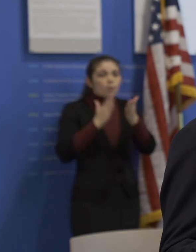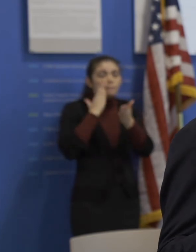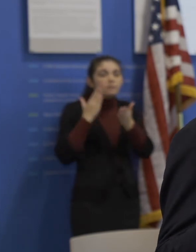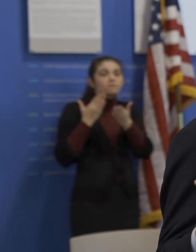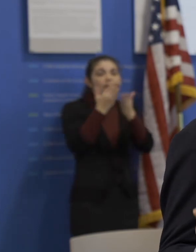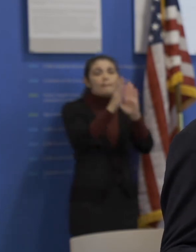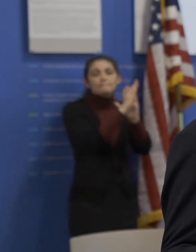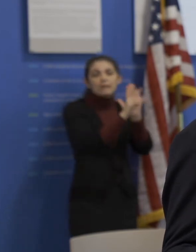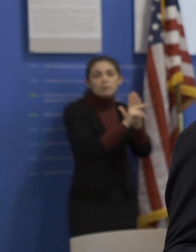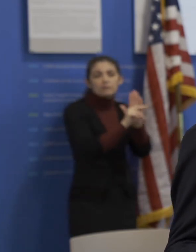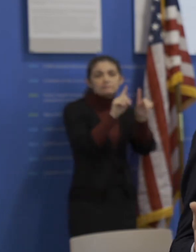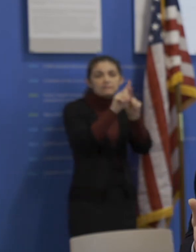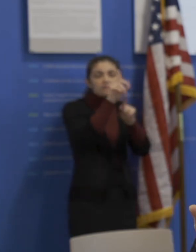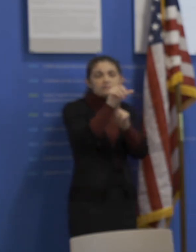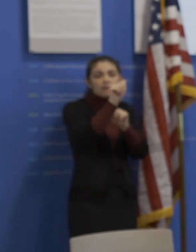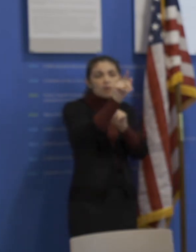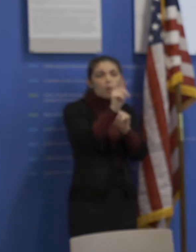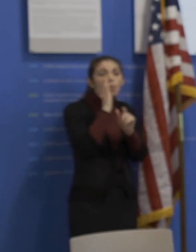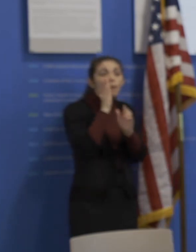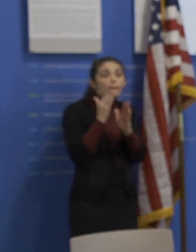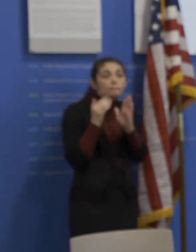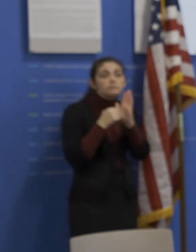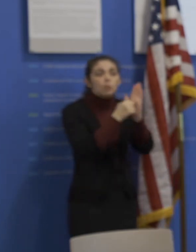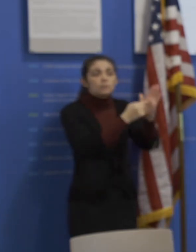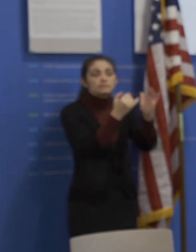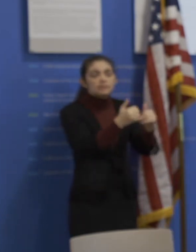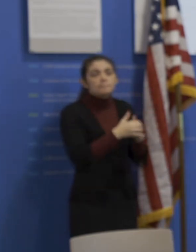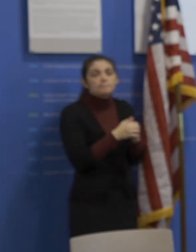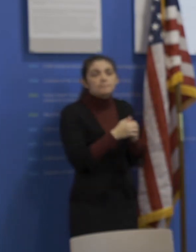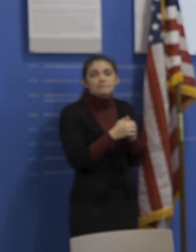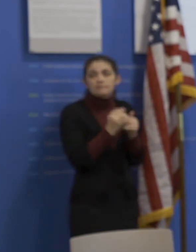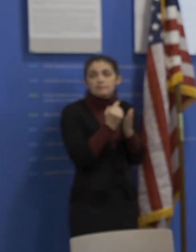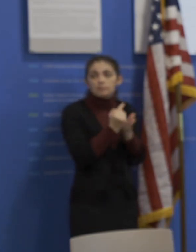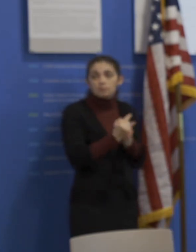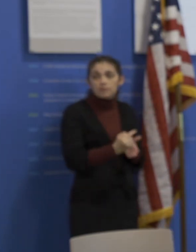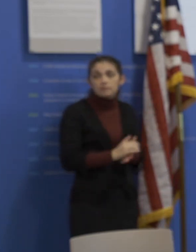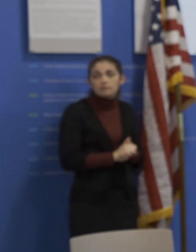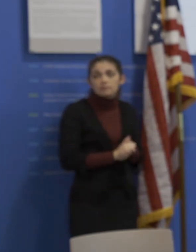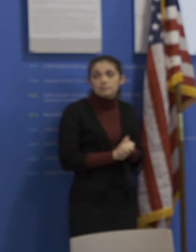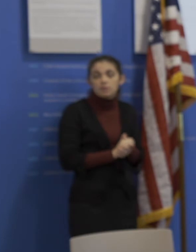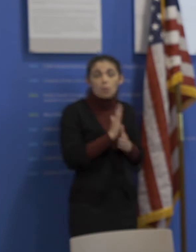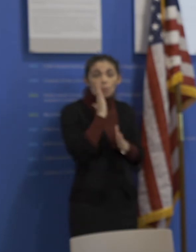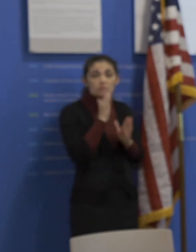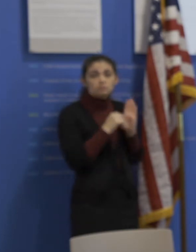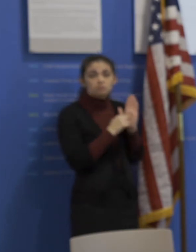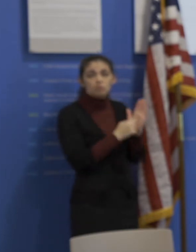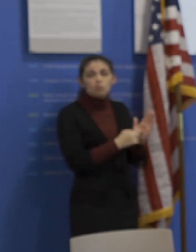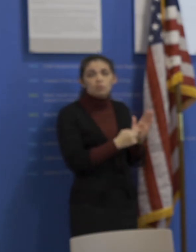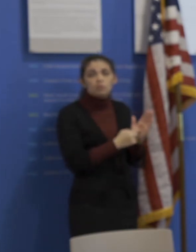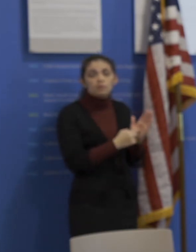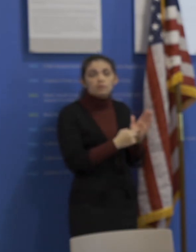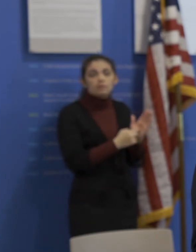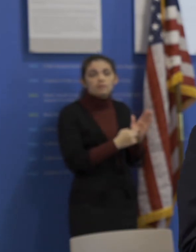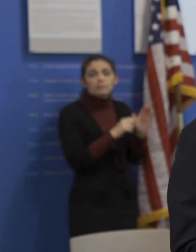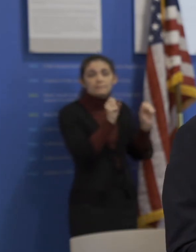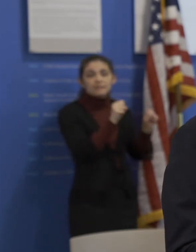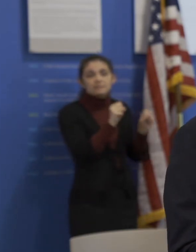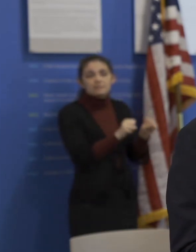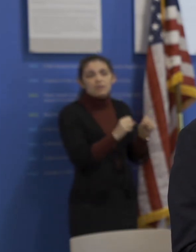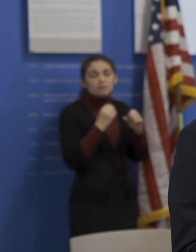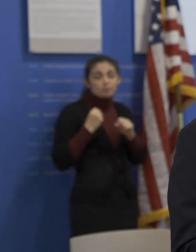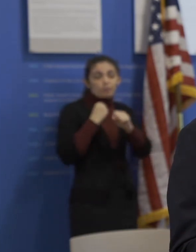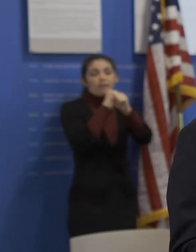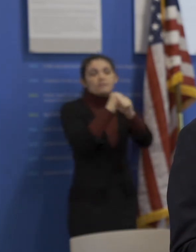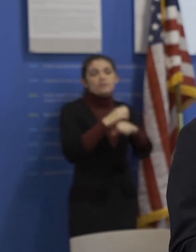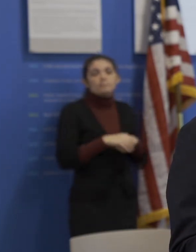some background on some data that we're going to present to you once a week. The data will, to the degree possible that's